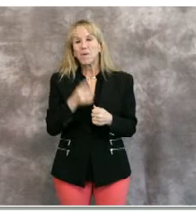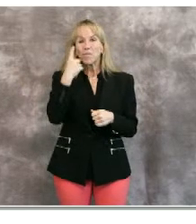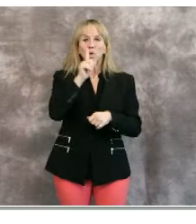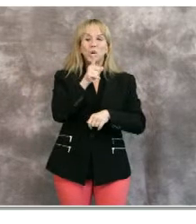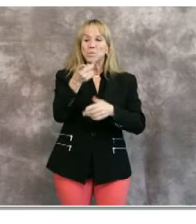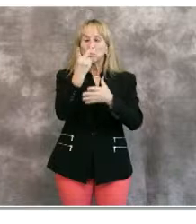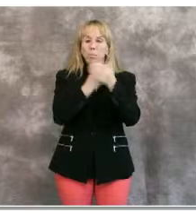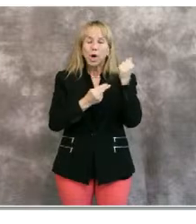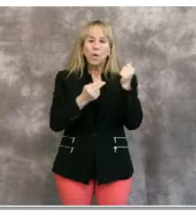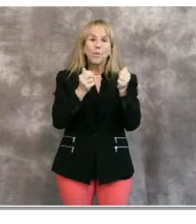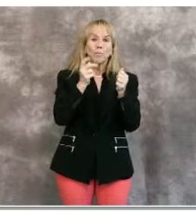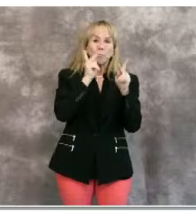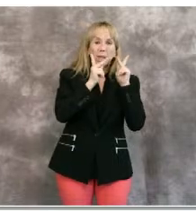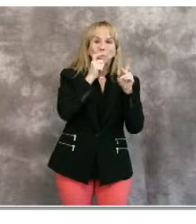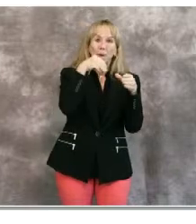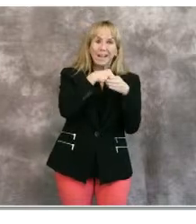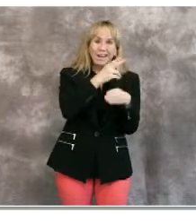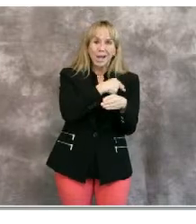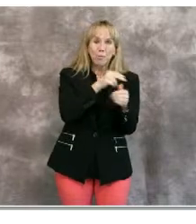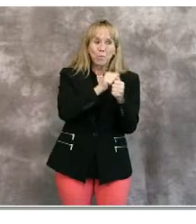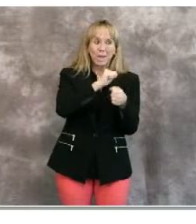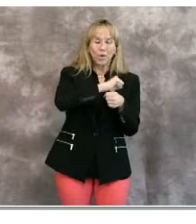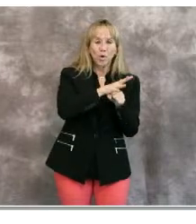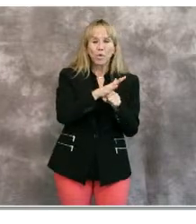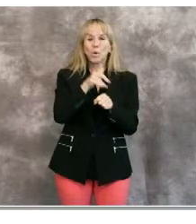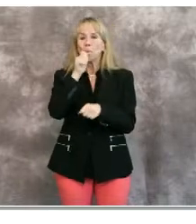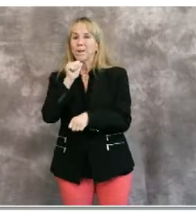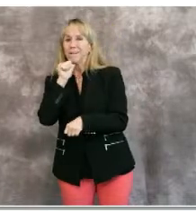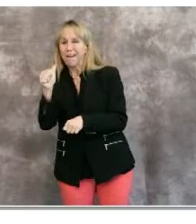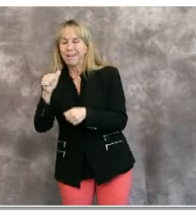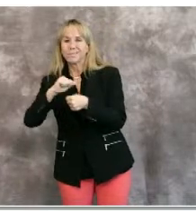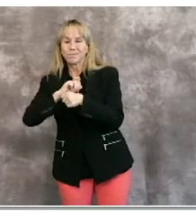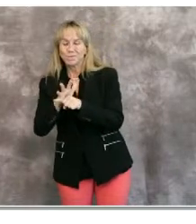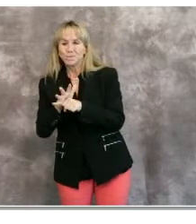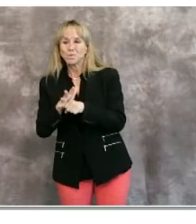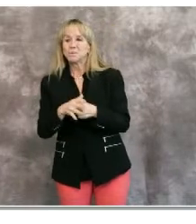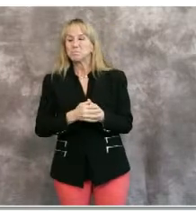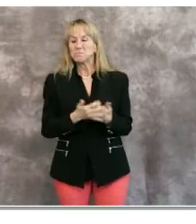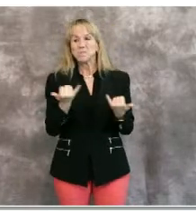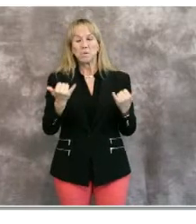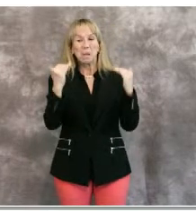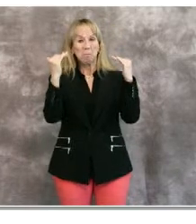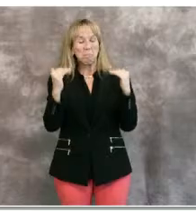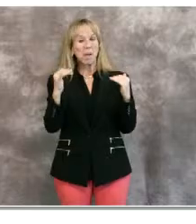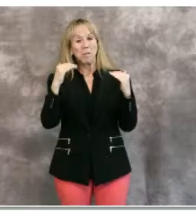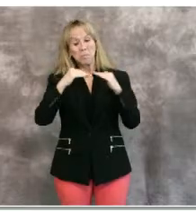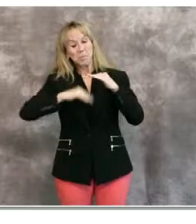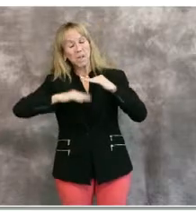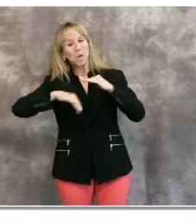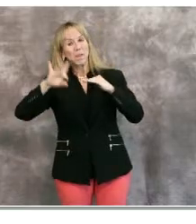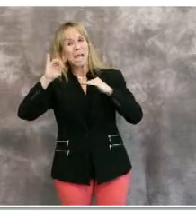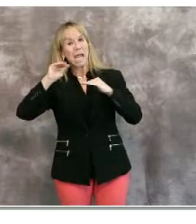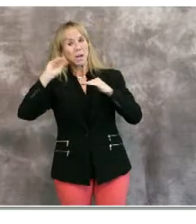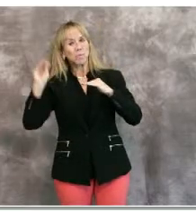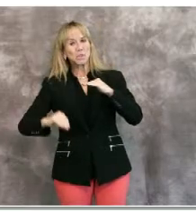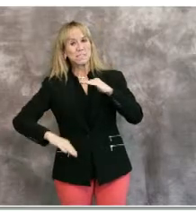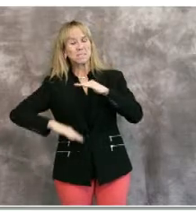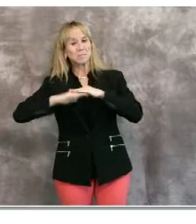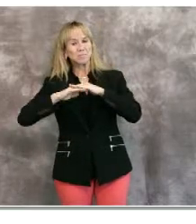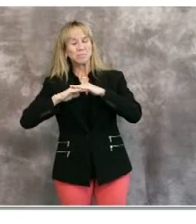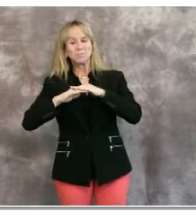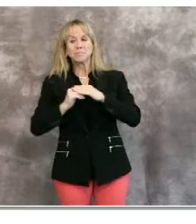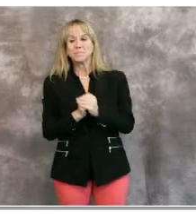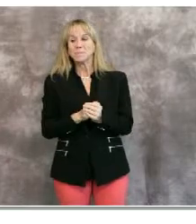non-COVID, hovering right there around the 4,000 range, well below the 80% capacity. And then a pretty significant